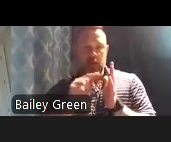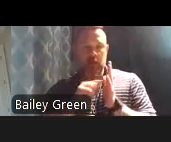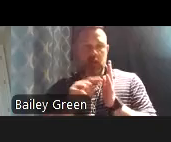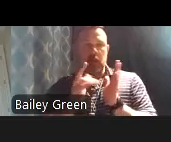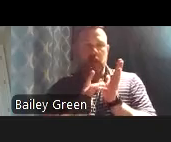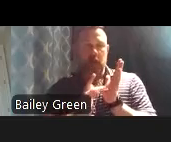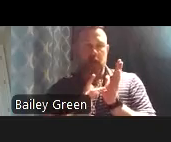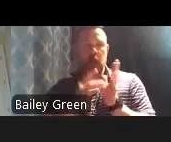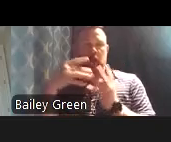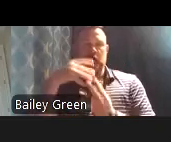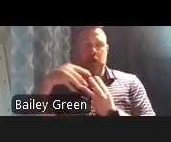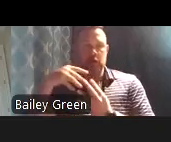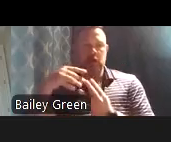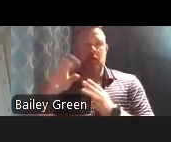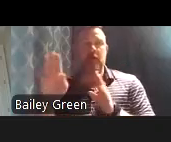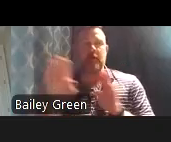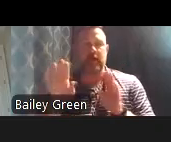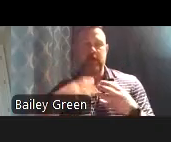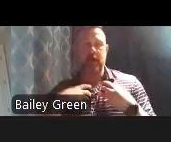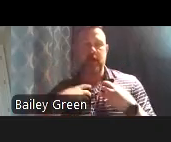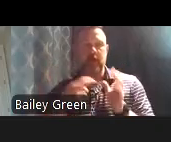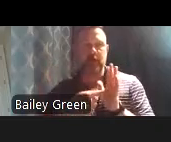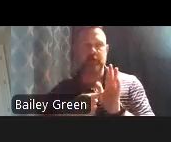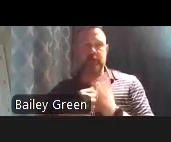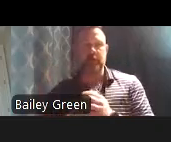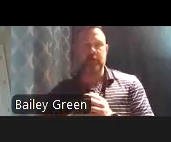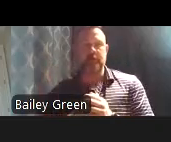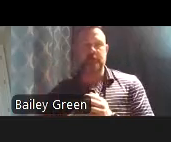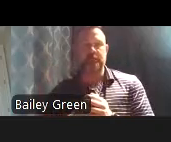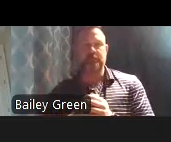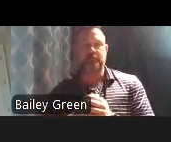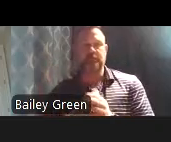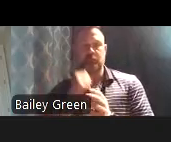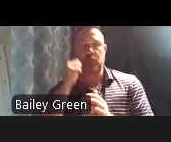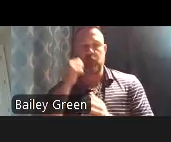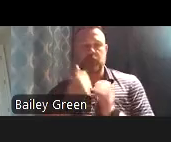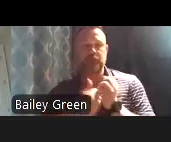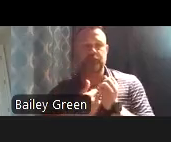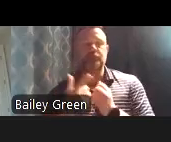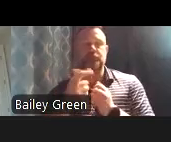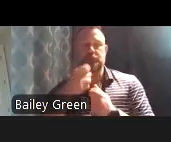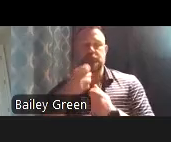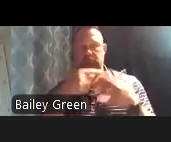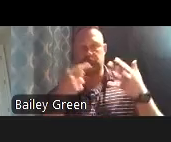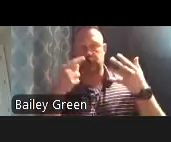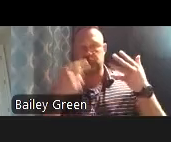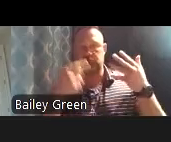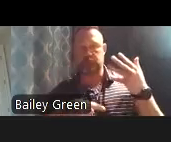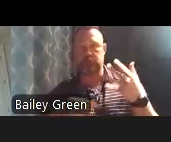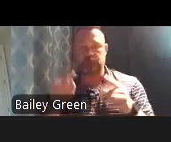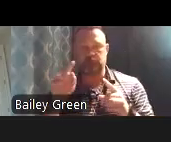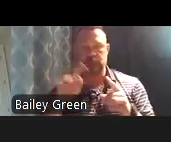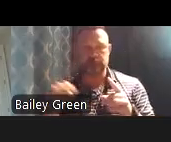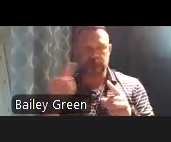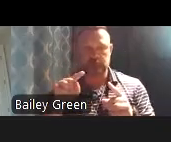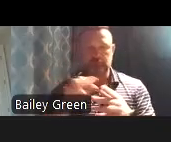and social. We have behavioral health representative, adult day services representatives, Alzheimer's disease representatives,